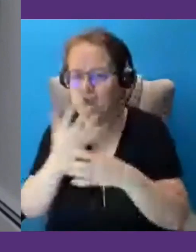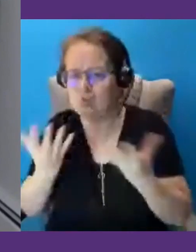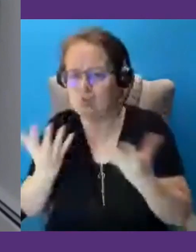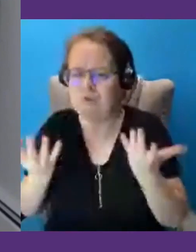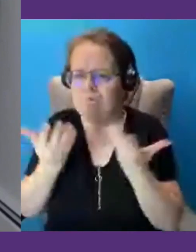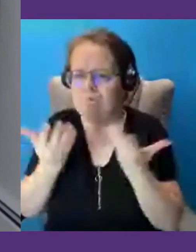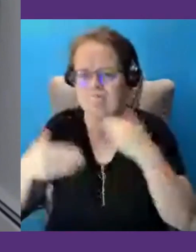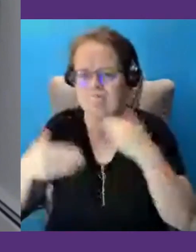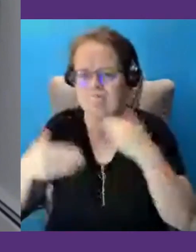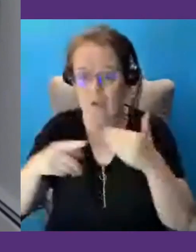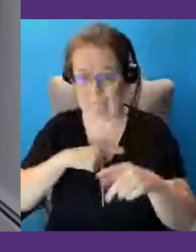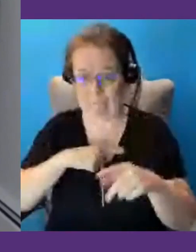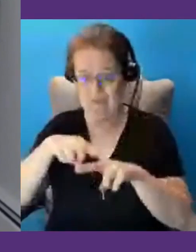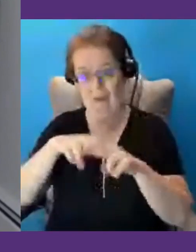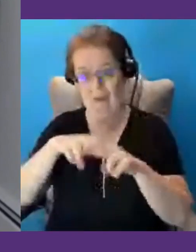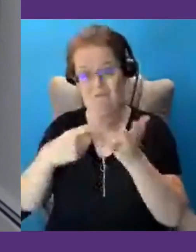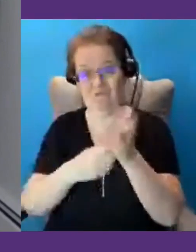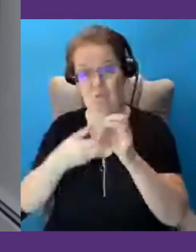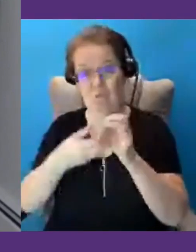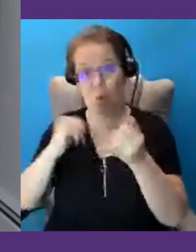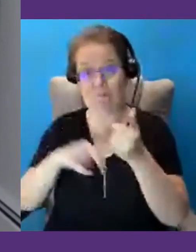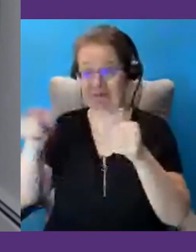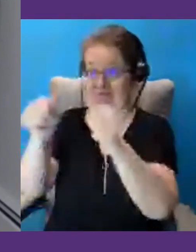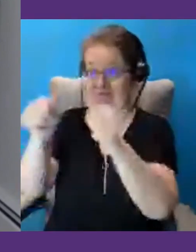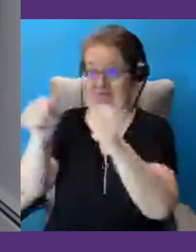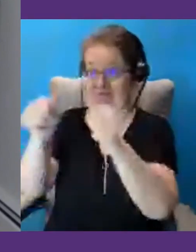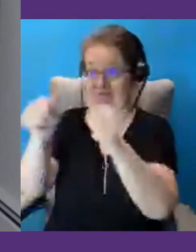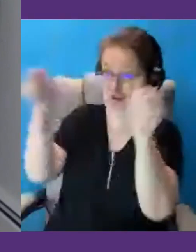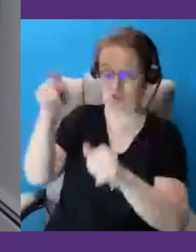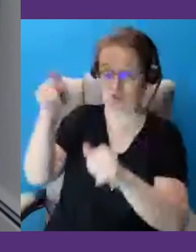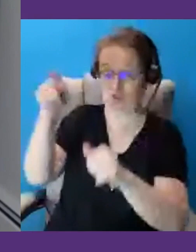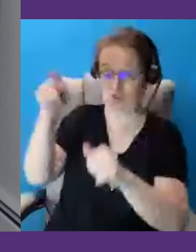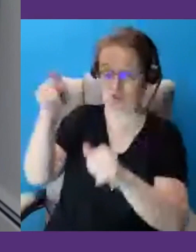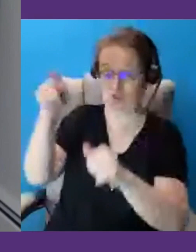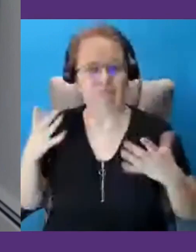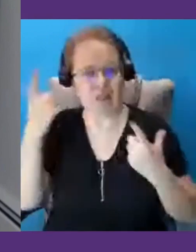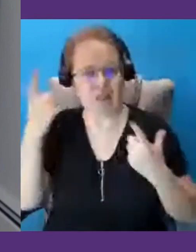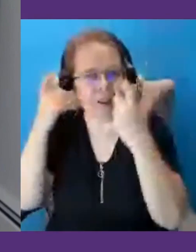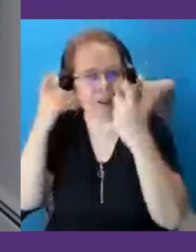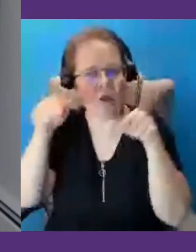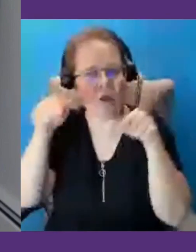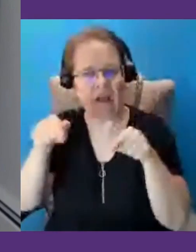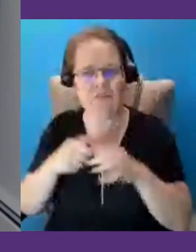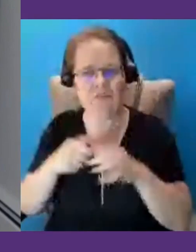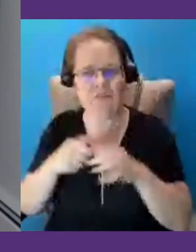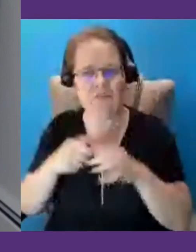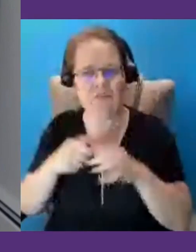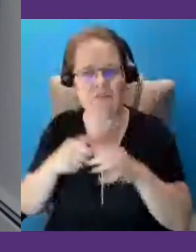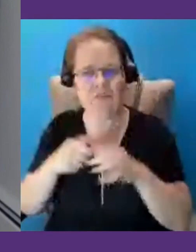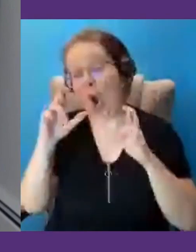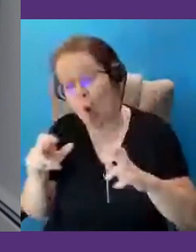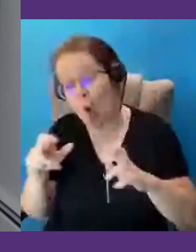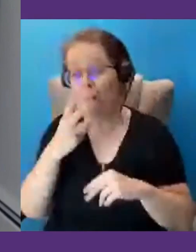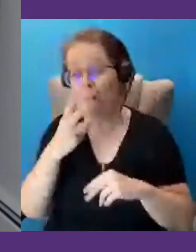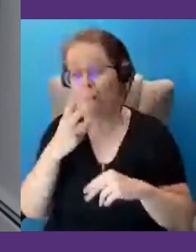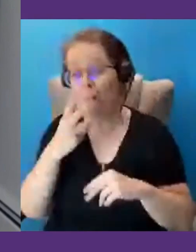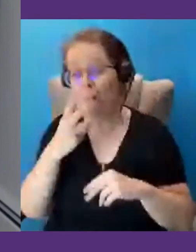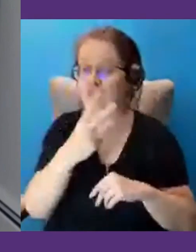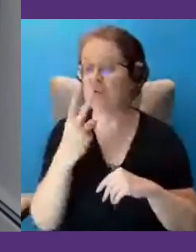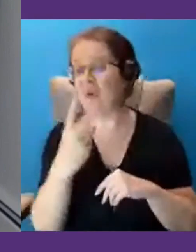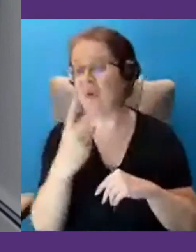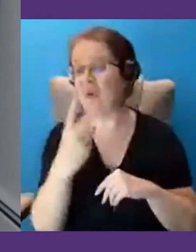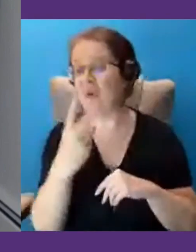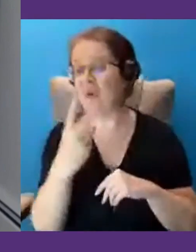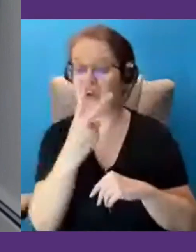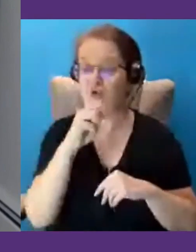institution is thinking about. And, you know, the hope is somewhere around 2023, 2024.